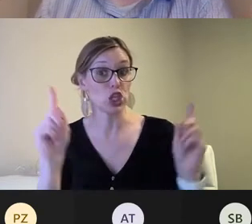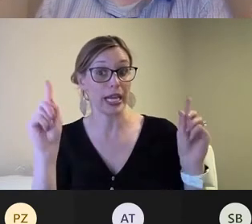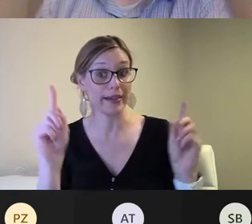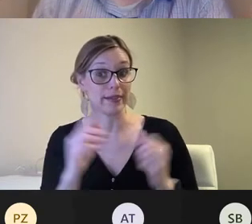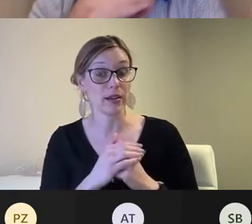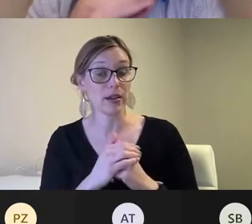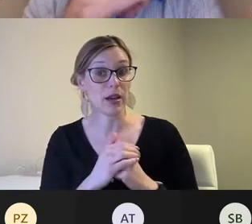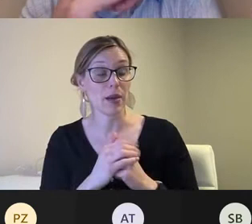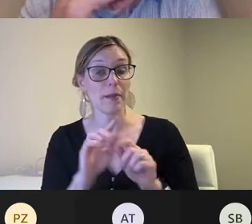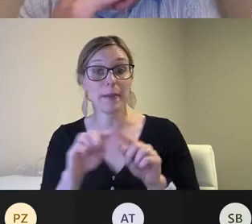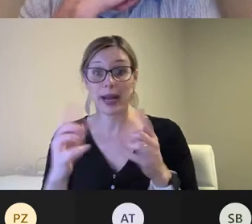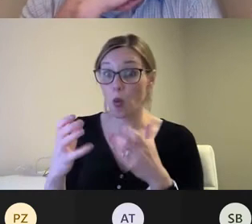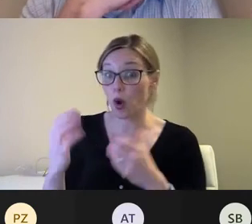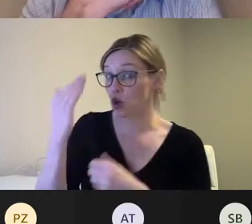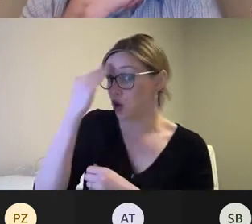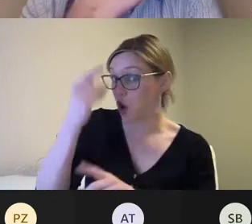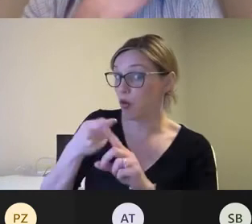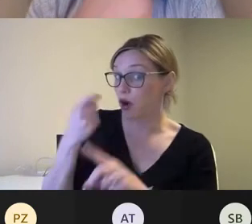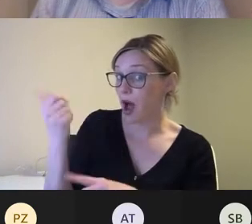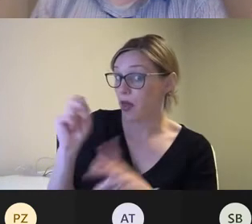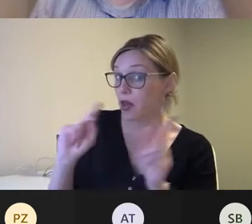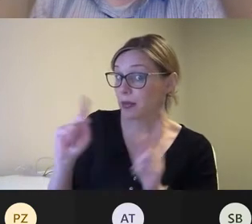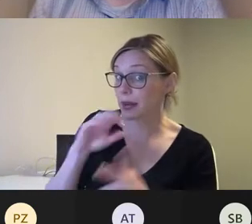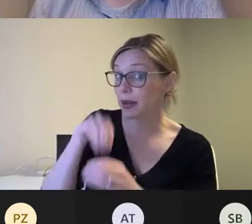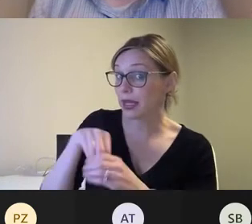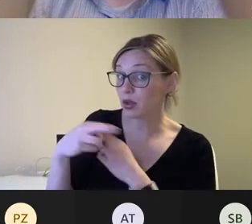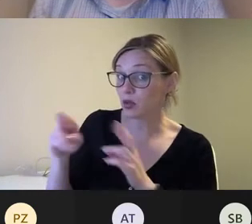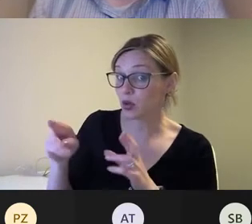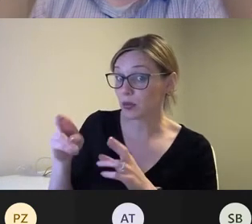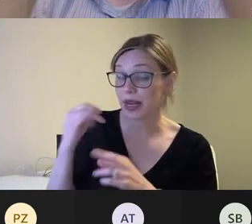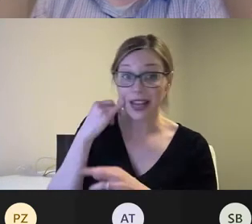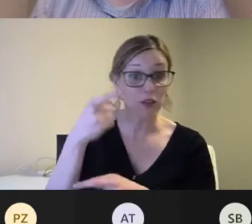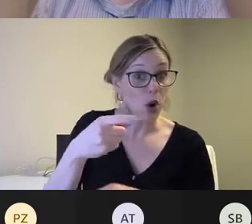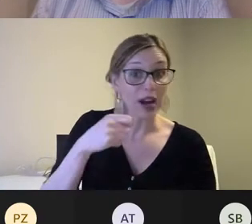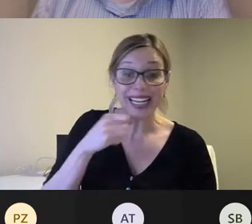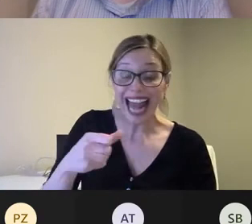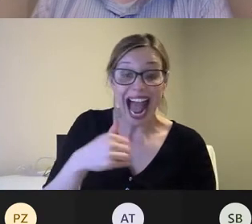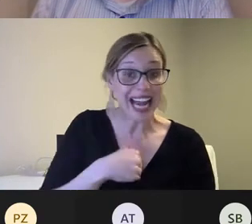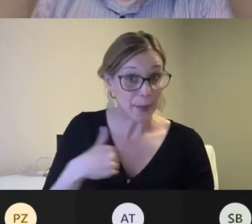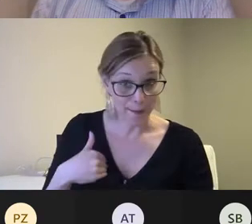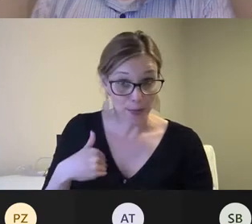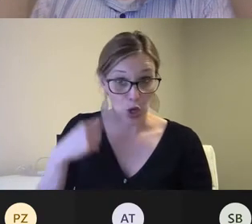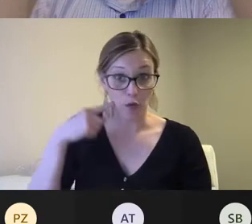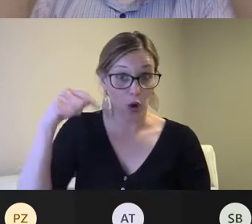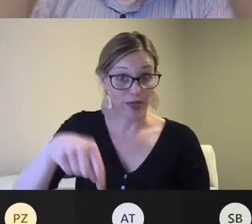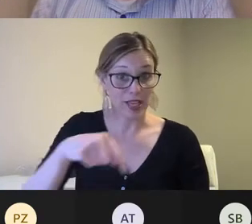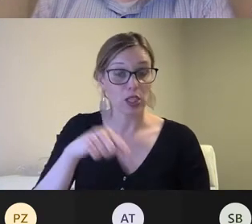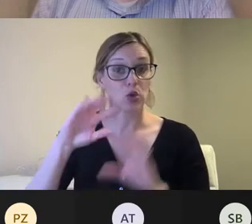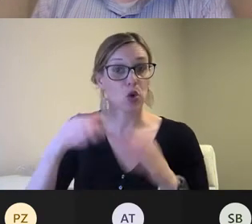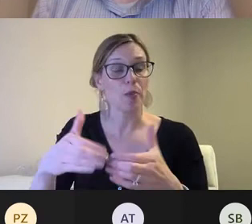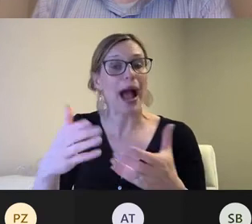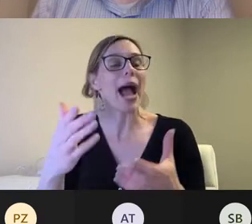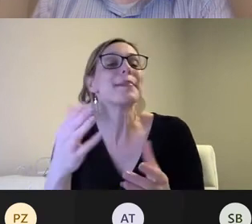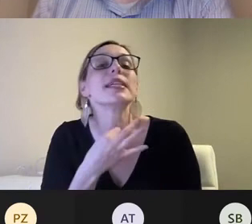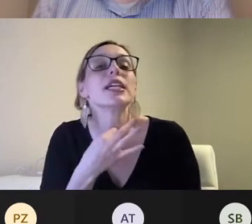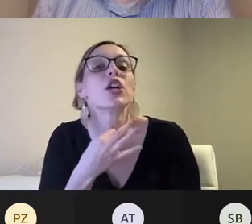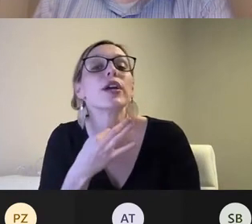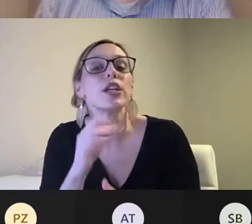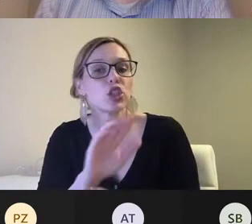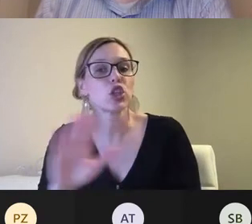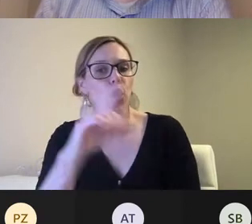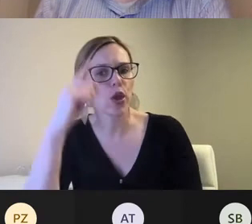like to hear from anyone else in the room who is not a member of the group as to some of the things that they thought were a priority for the